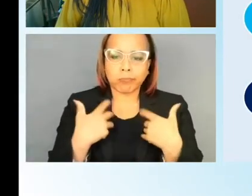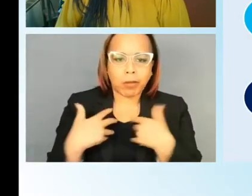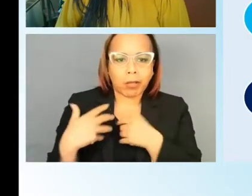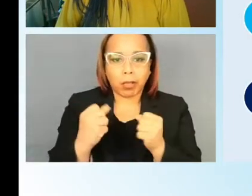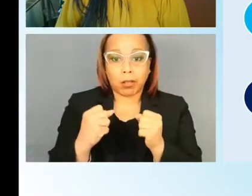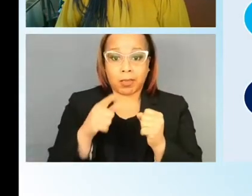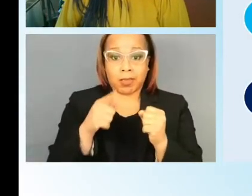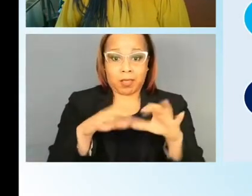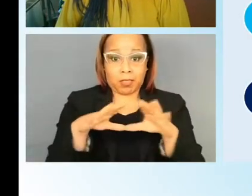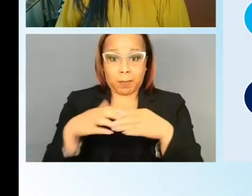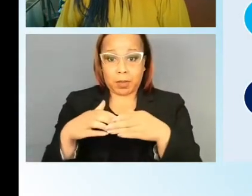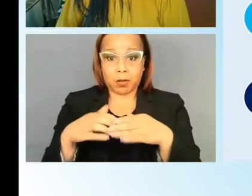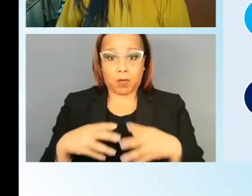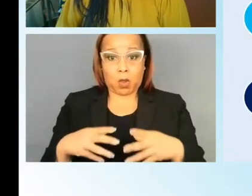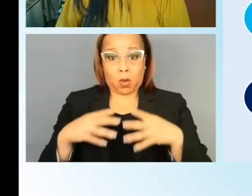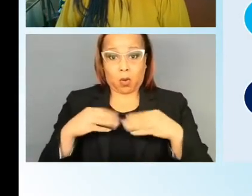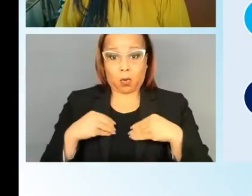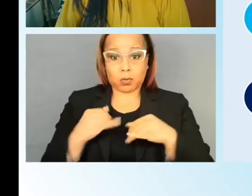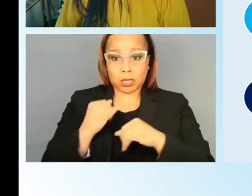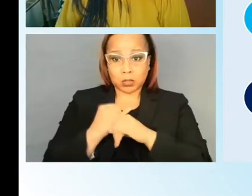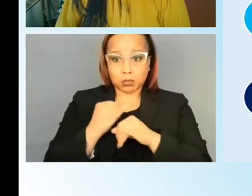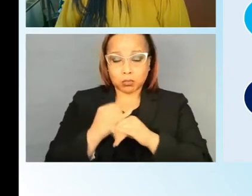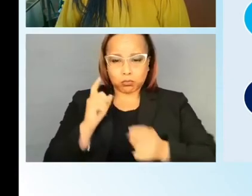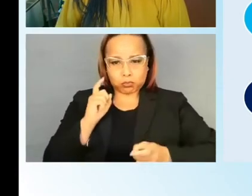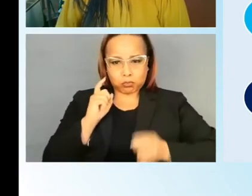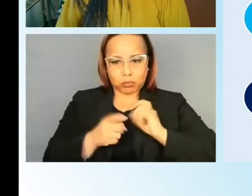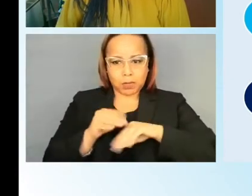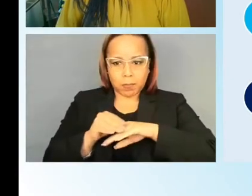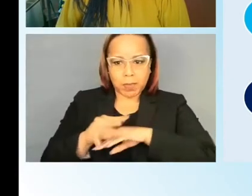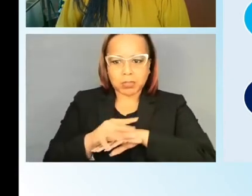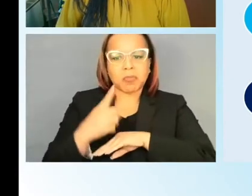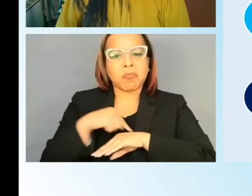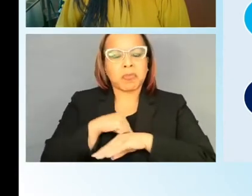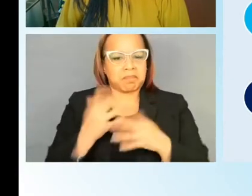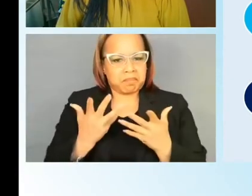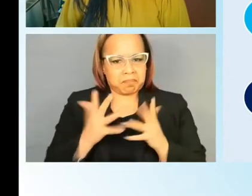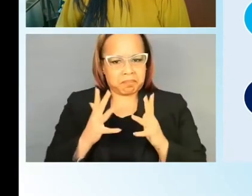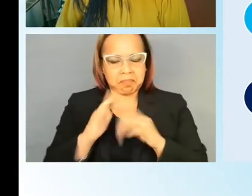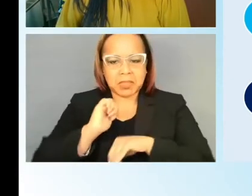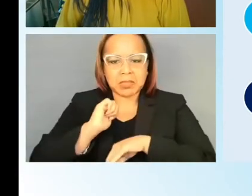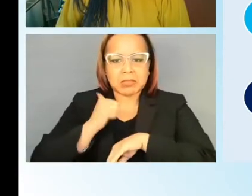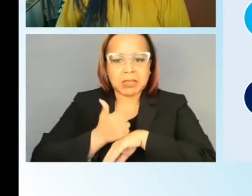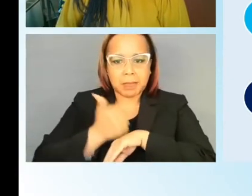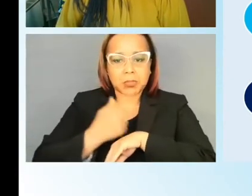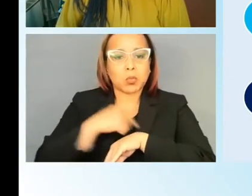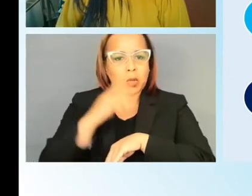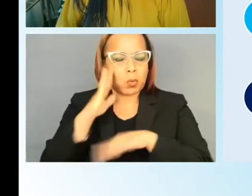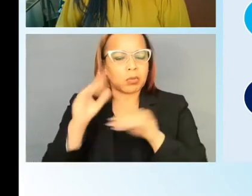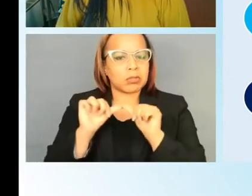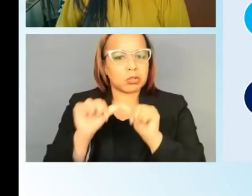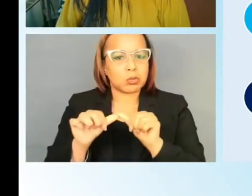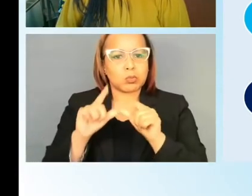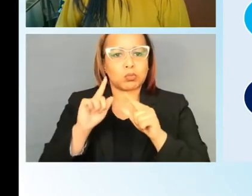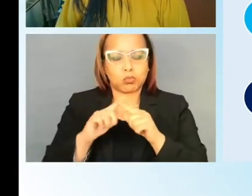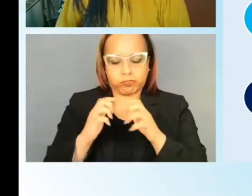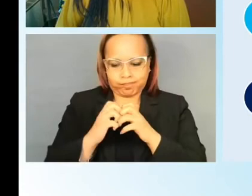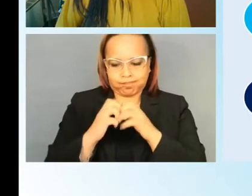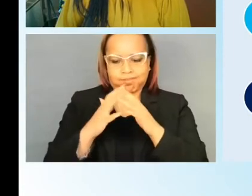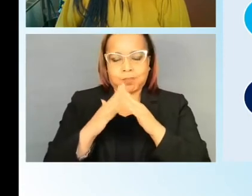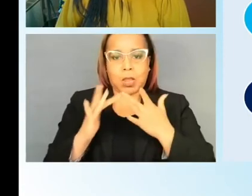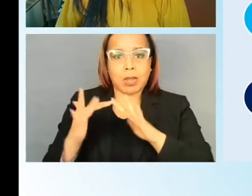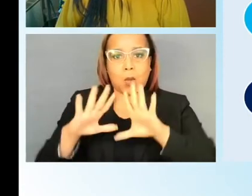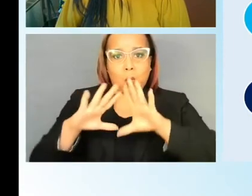of owning institutional transformation, we have already established and we will continue to cultivate a network of racial